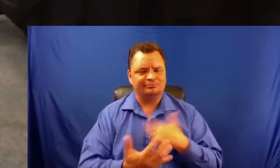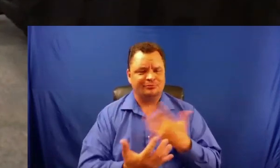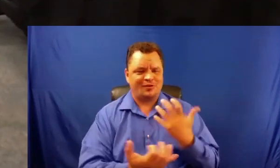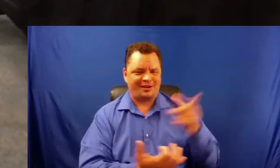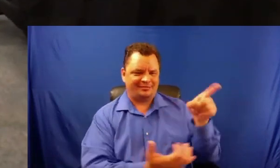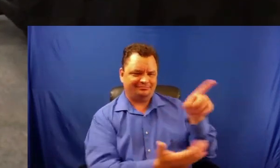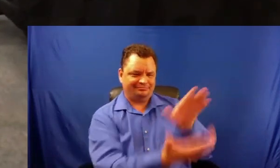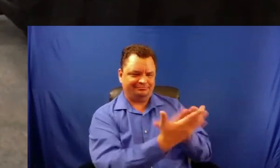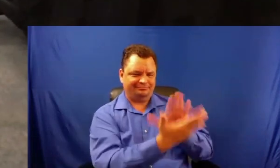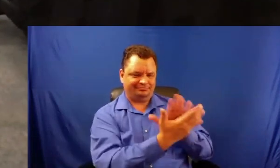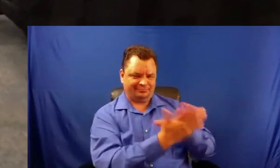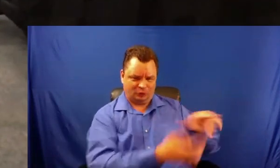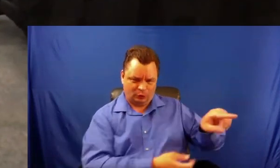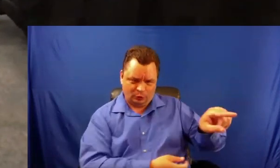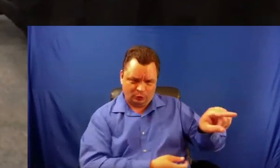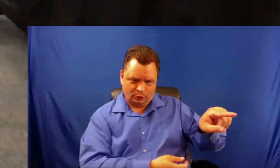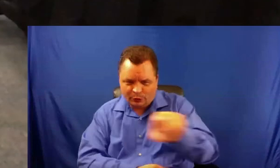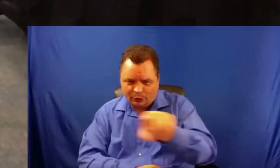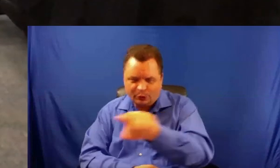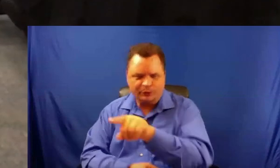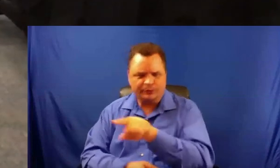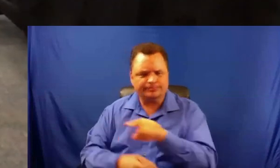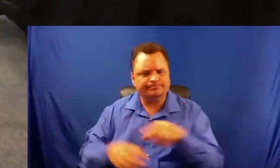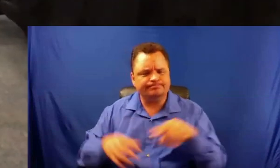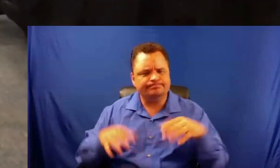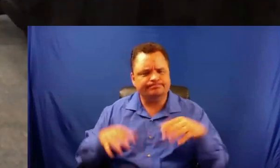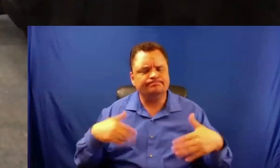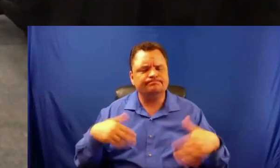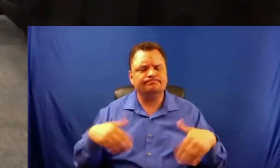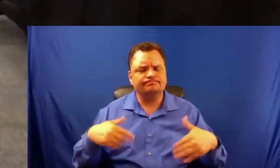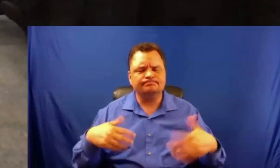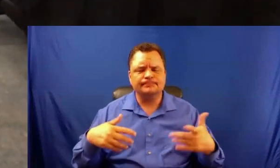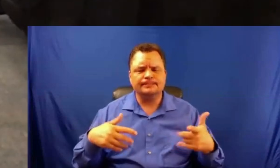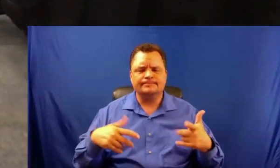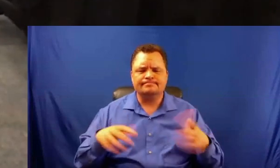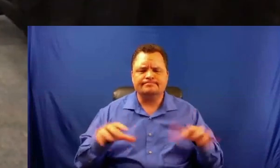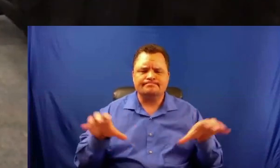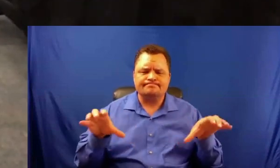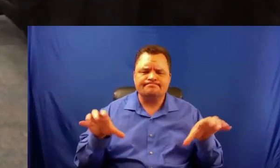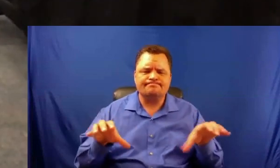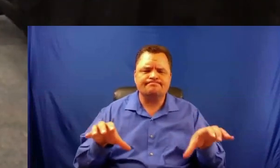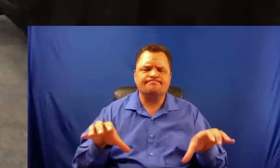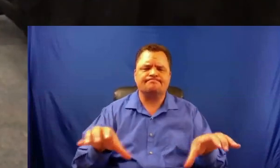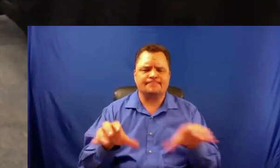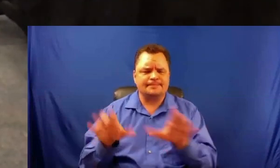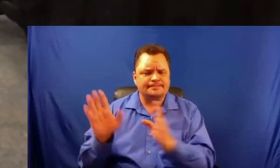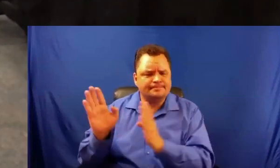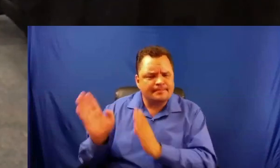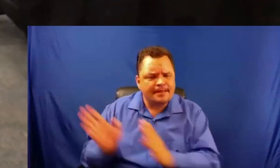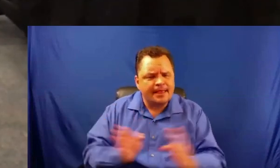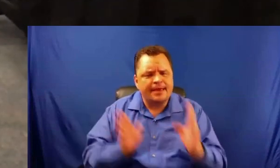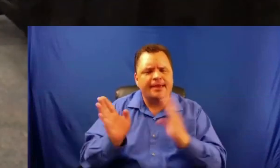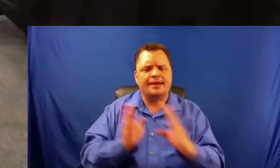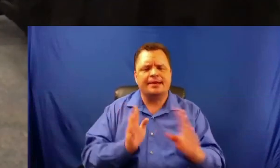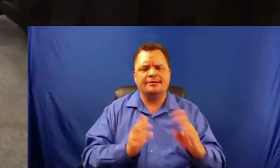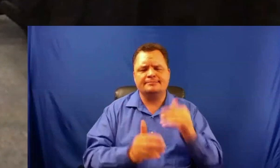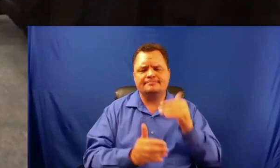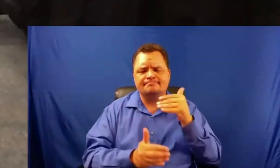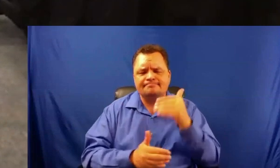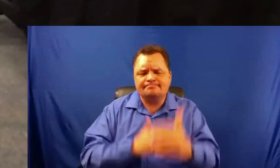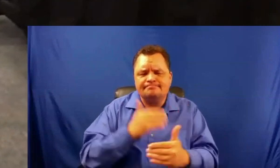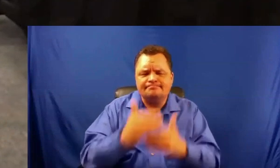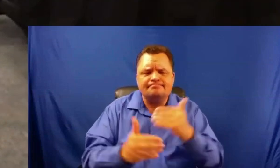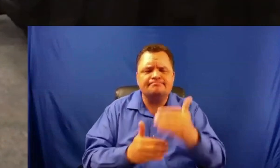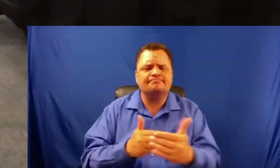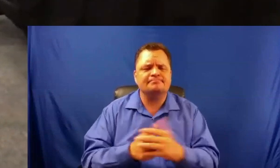you, for doing it in a very, very planned, orderly, and for the most part, data-driven